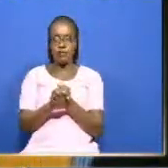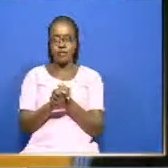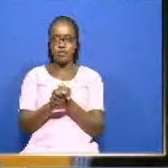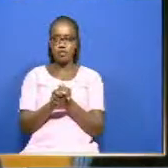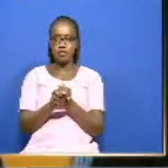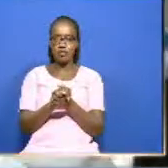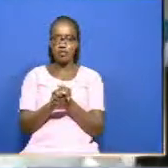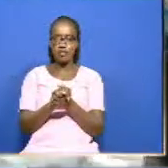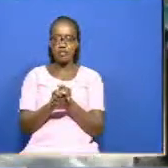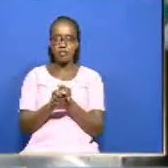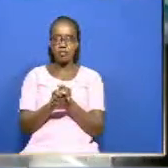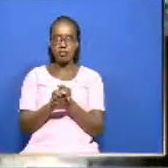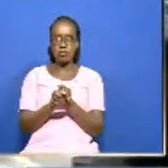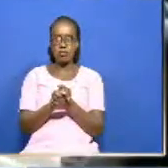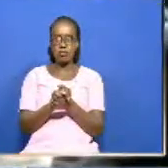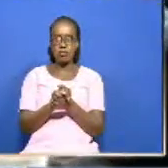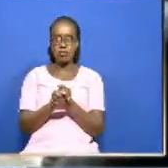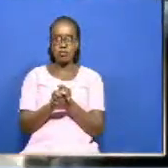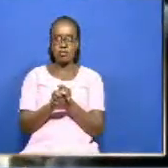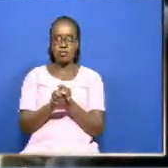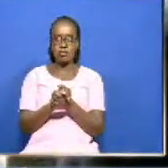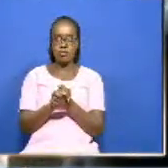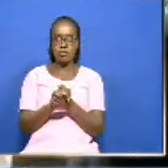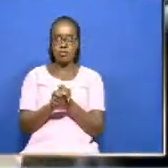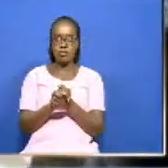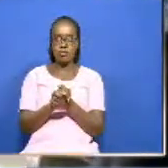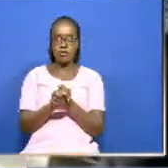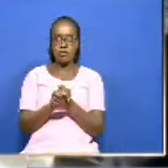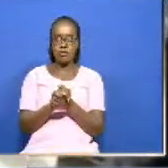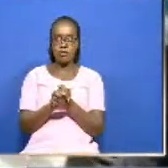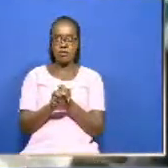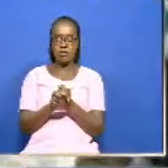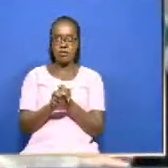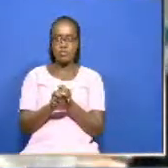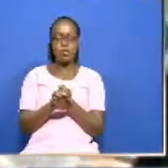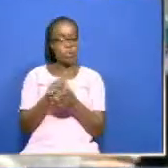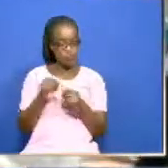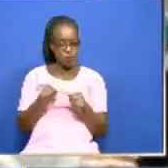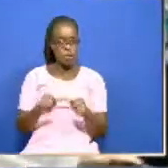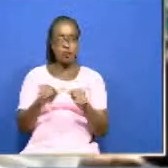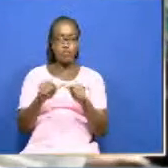that we are going to go forward with this.